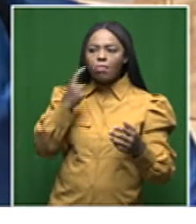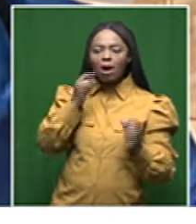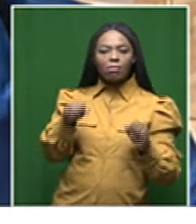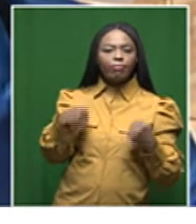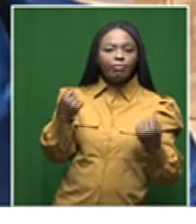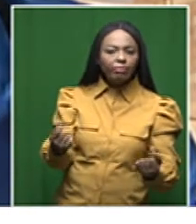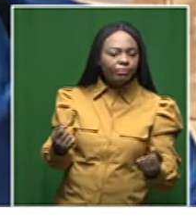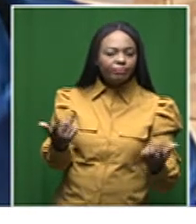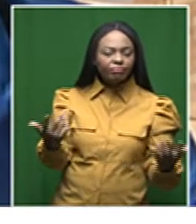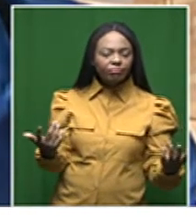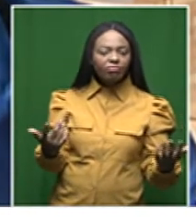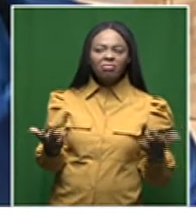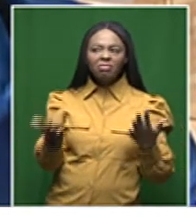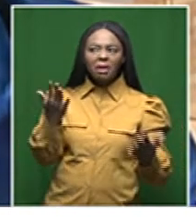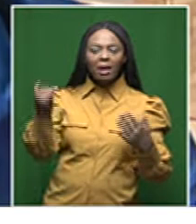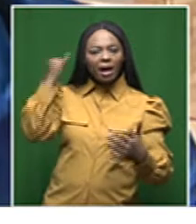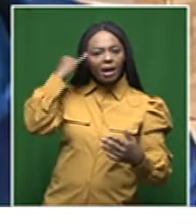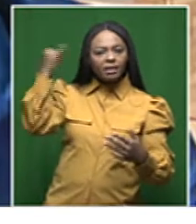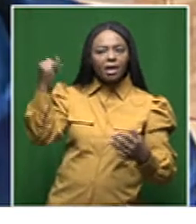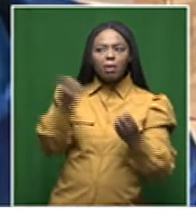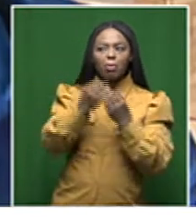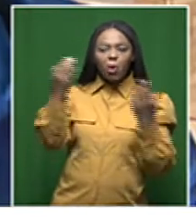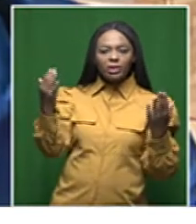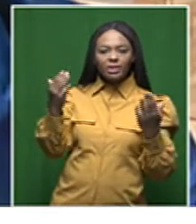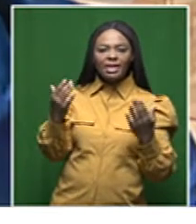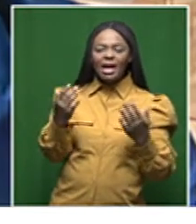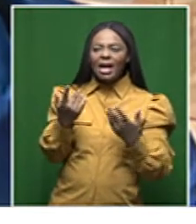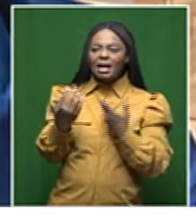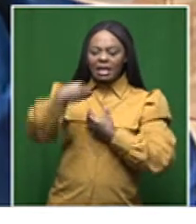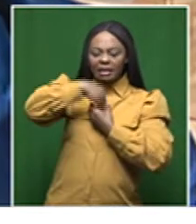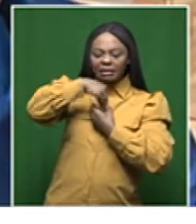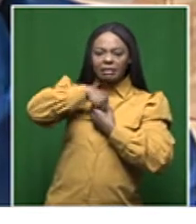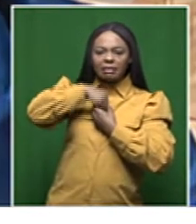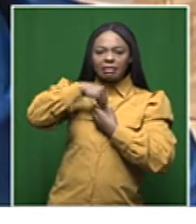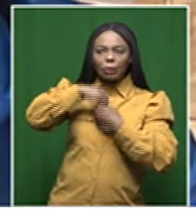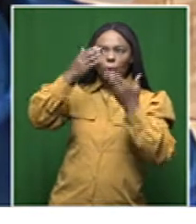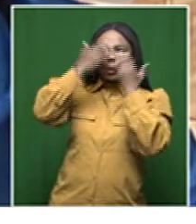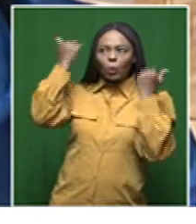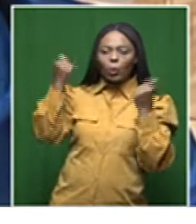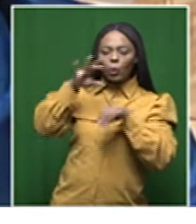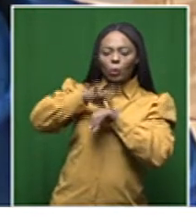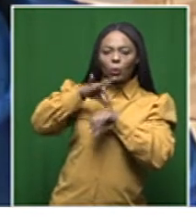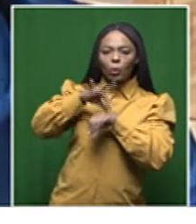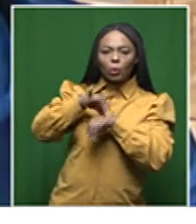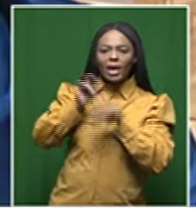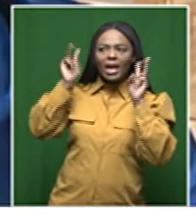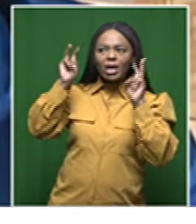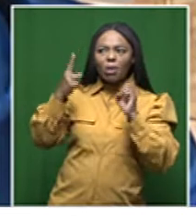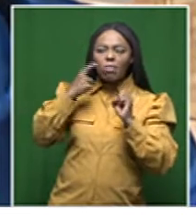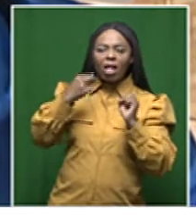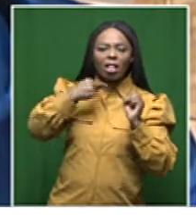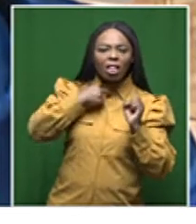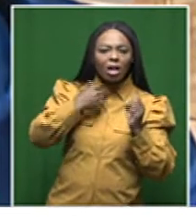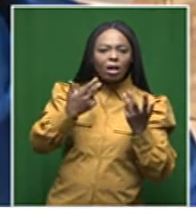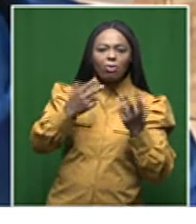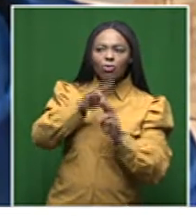with the idea that, it is mostly a silent disease or silent disorders that exist with infertility. No one knows that